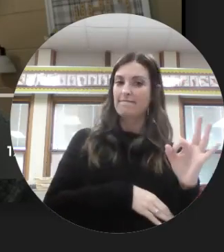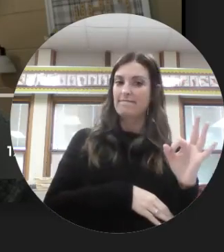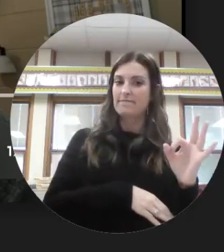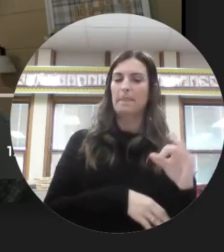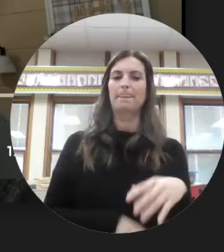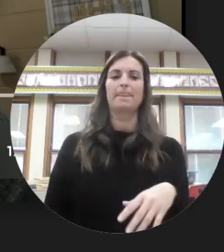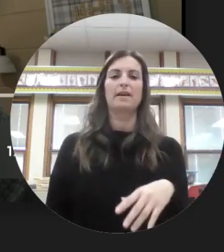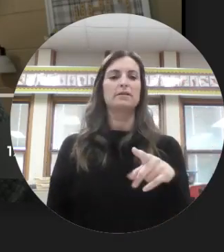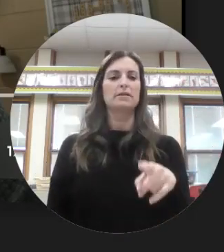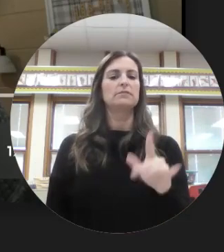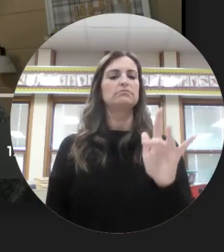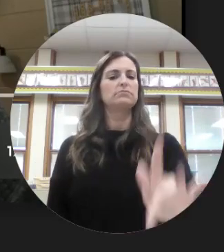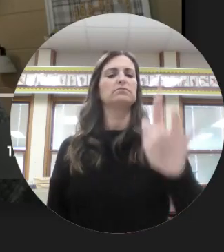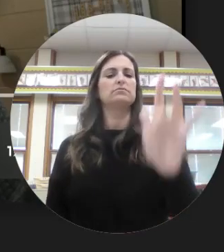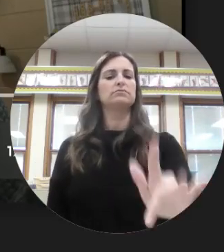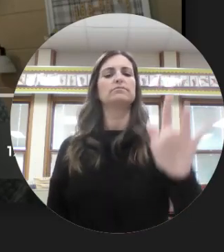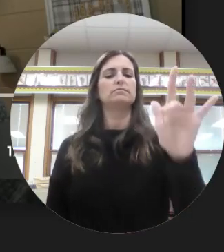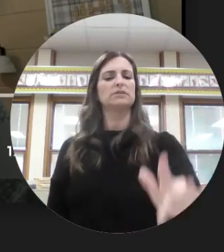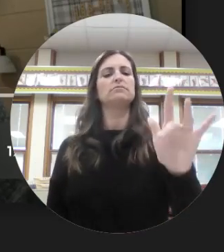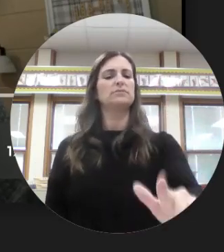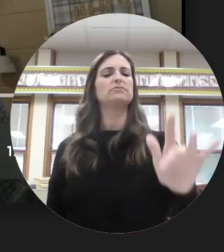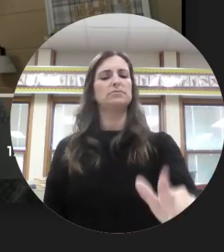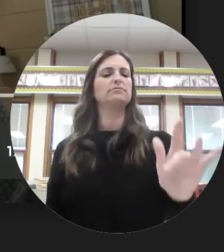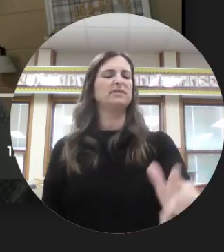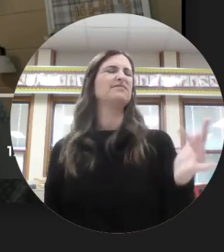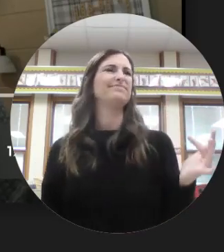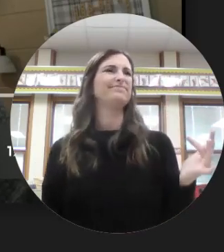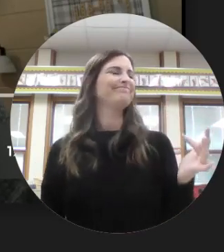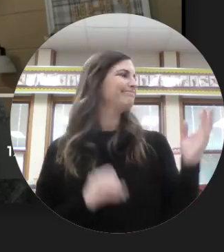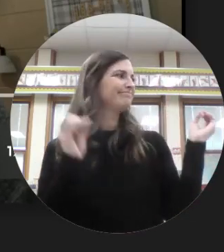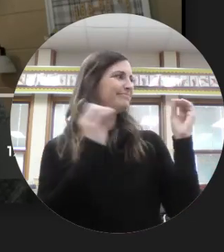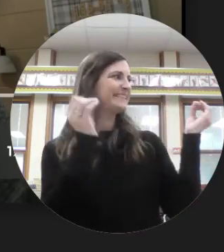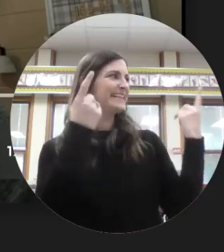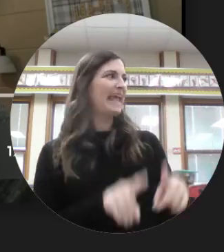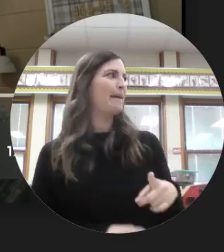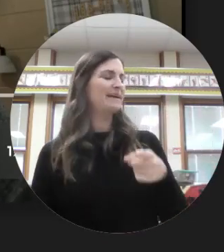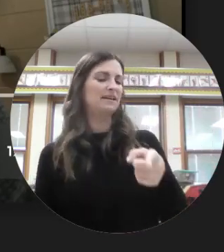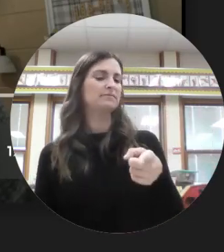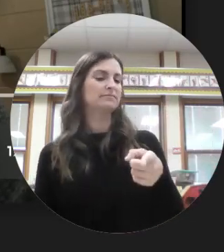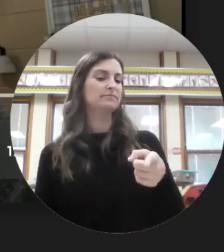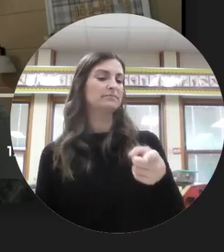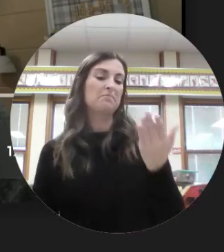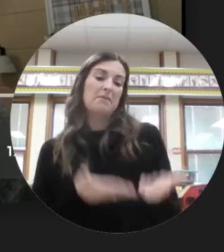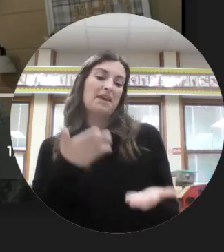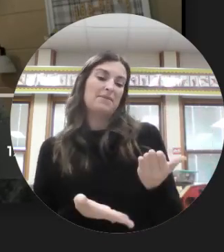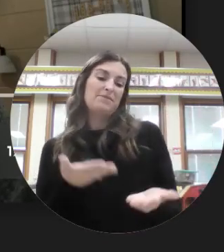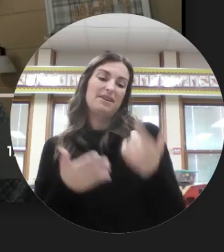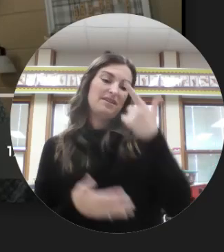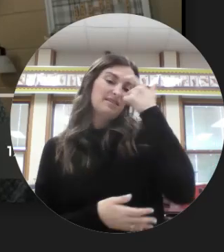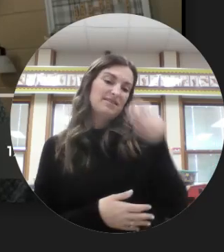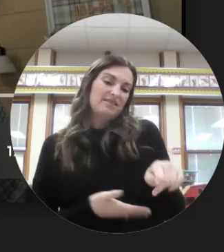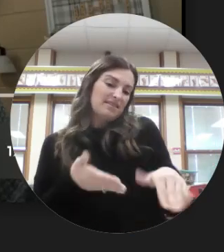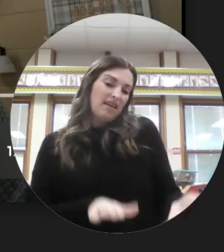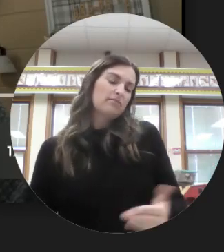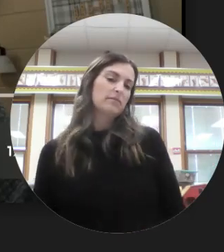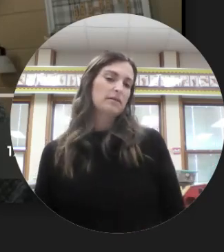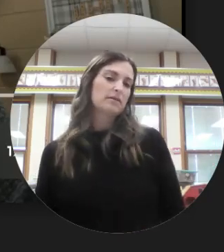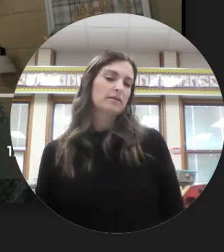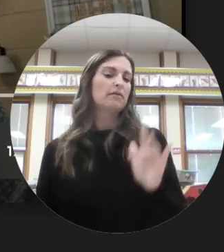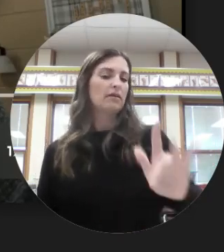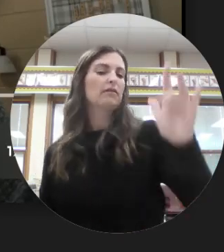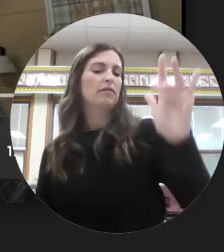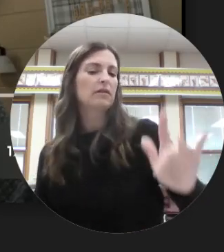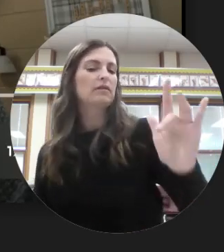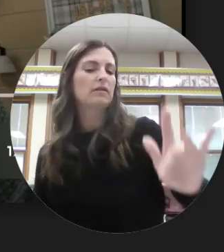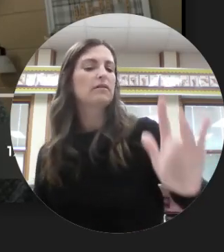Brightbill began pressing the button. Click, click, click. "Nothing is happening," he said. "Probably because this robot is dead." Click, click,